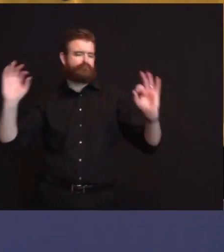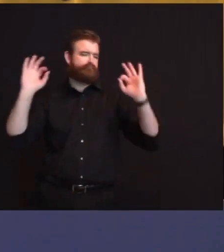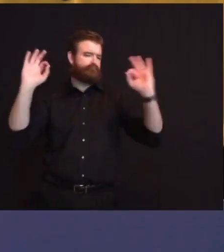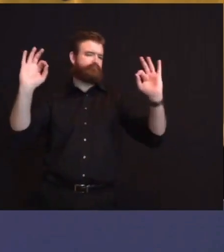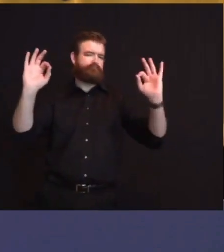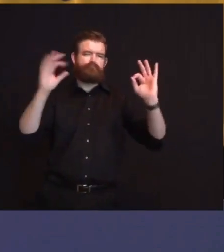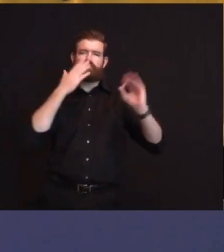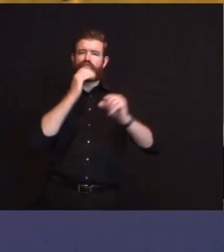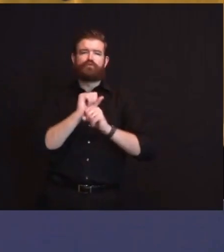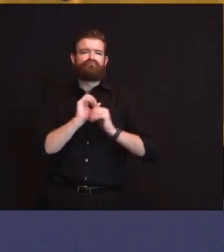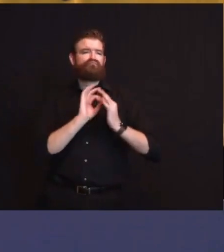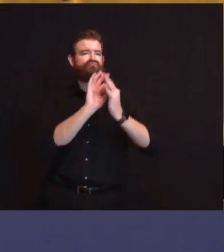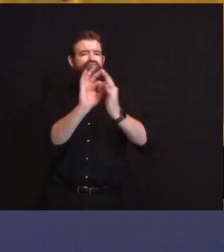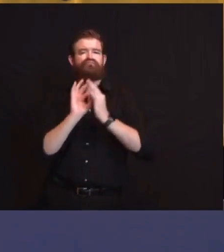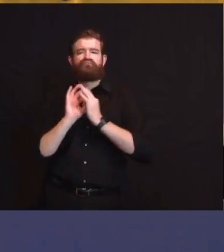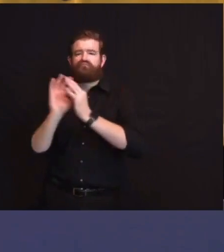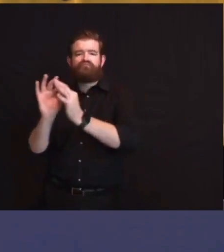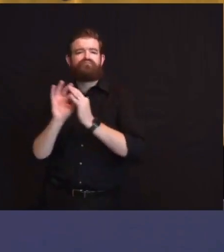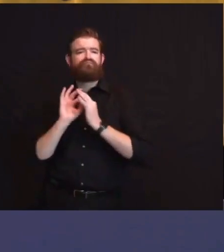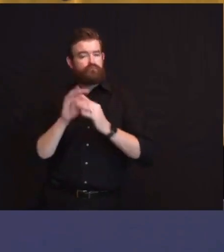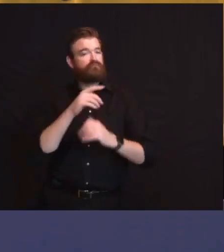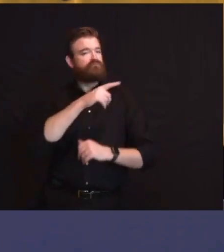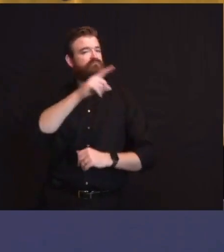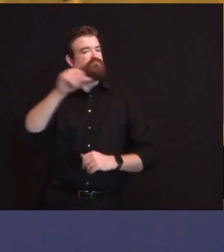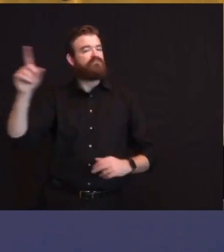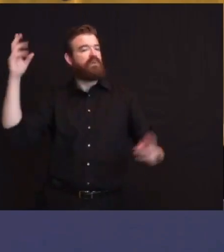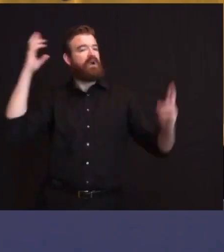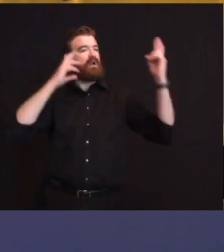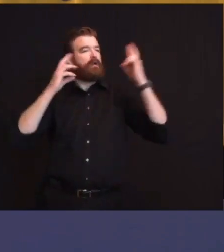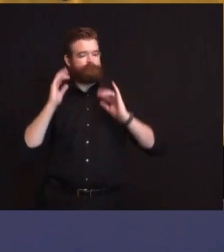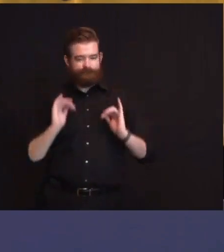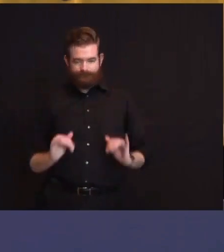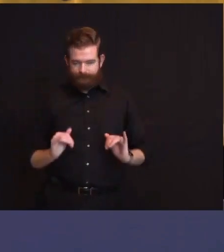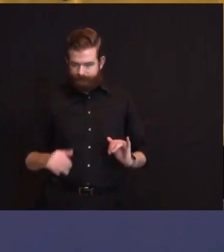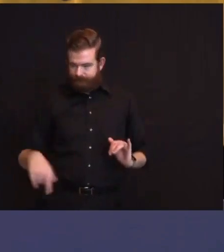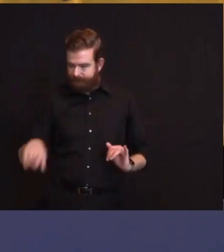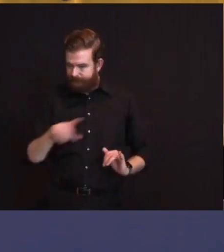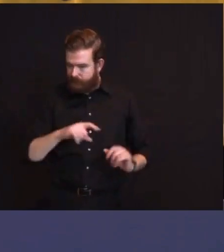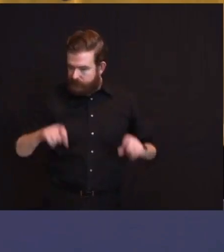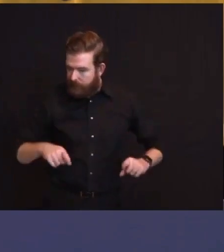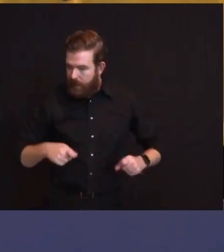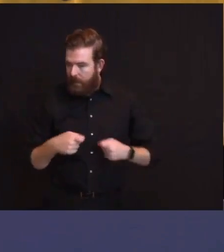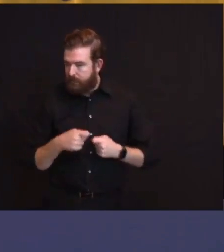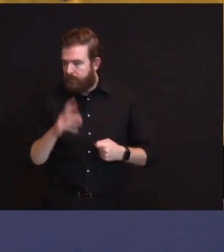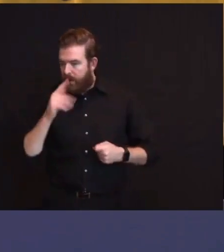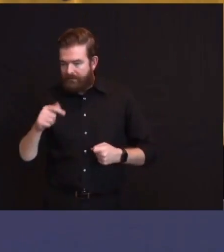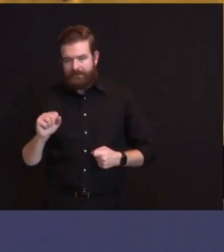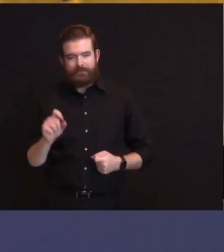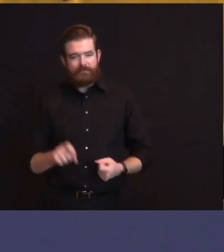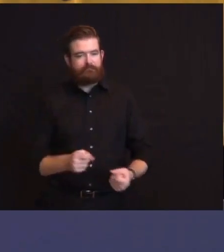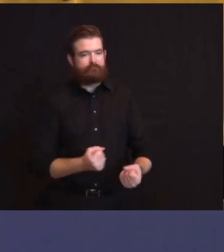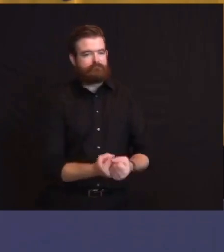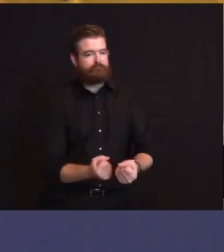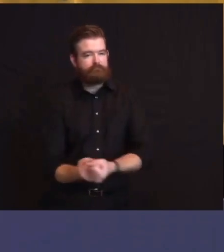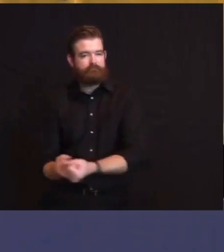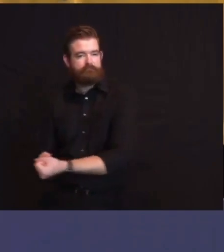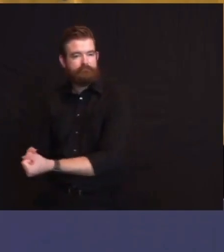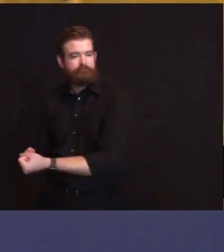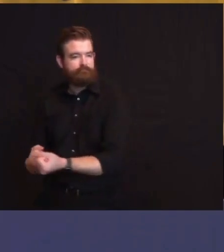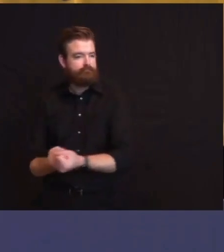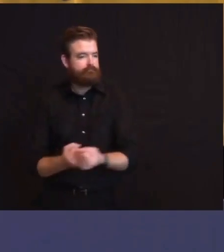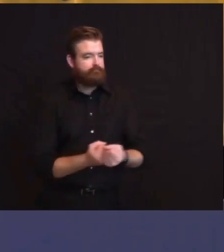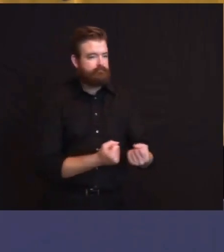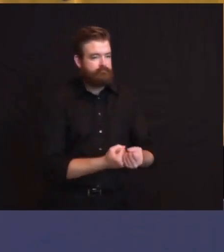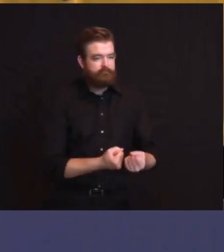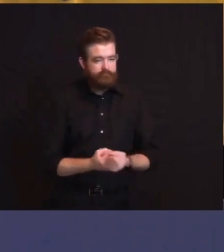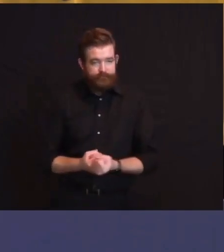Overwhelmingly, folks realize we've got to find common ground and we're all in this together. And I echo the point you've just made, which I alluded to in my